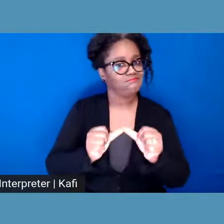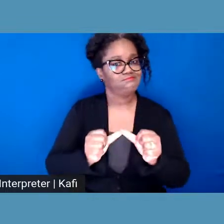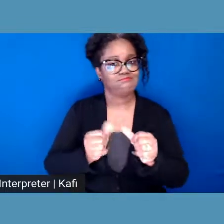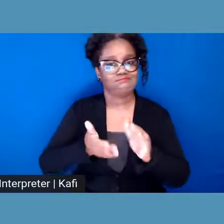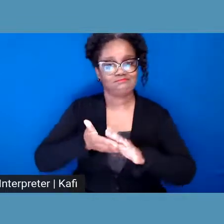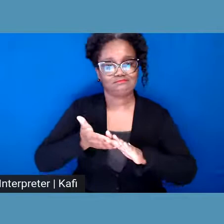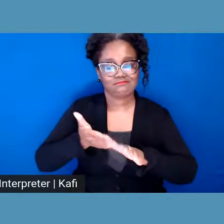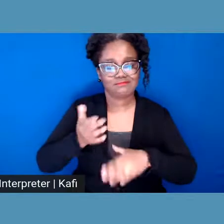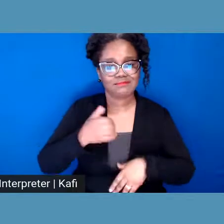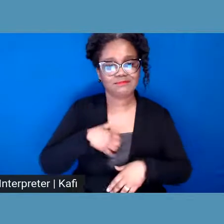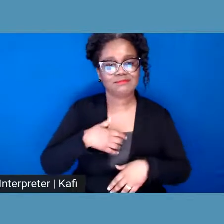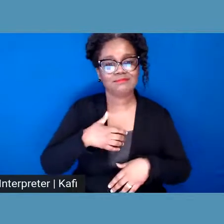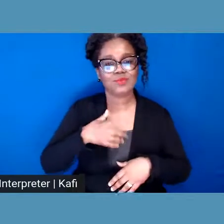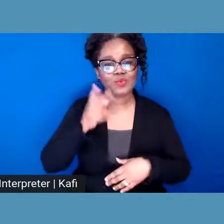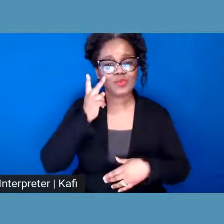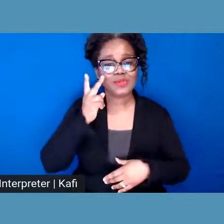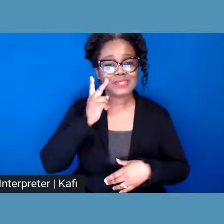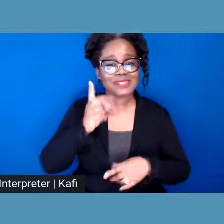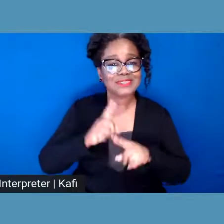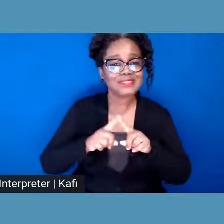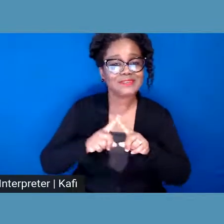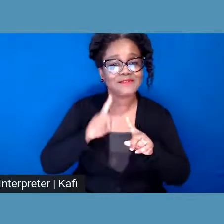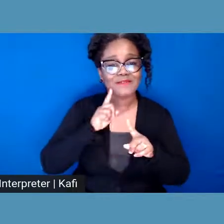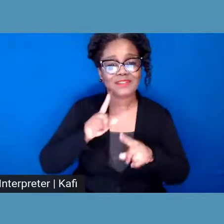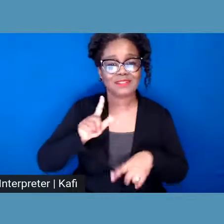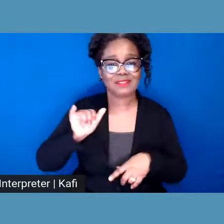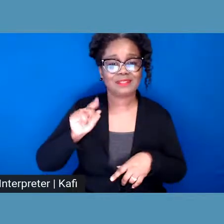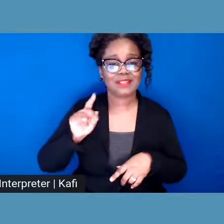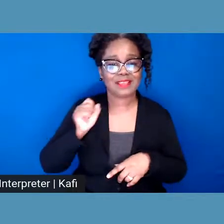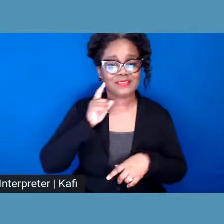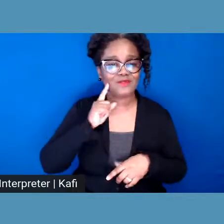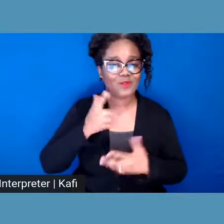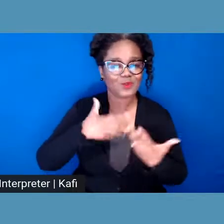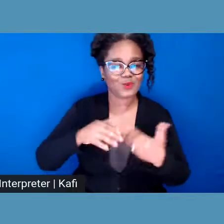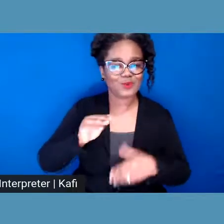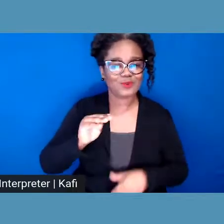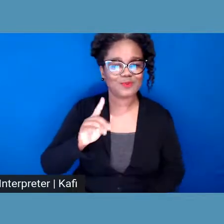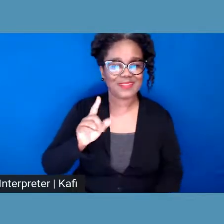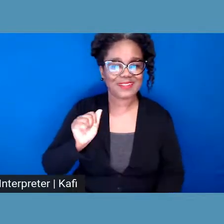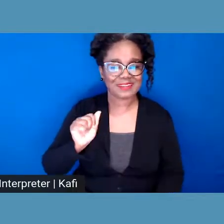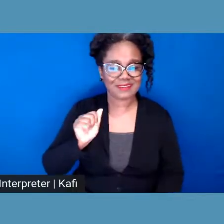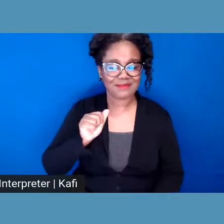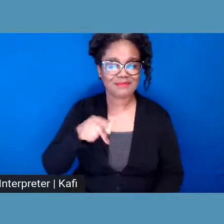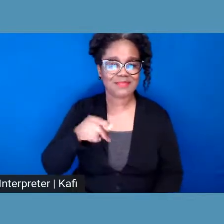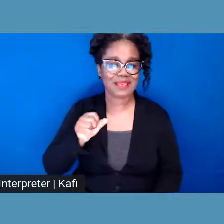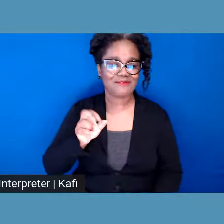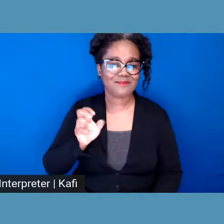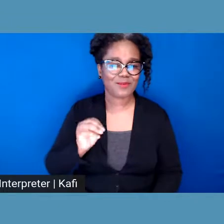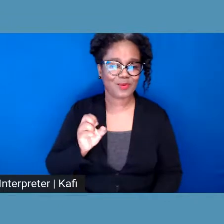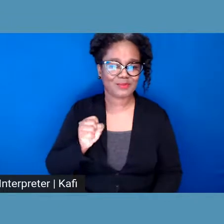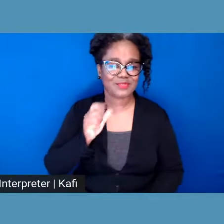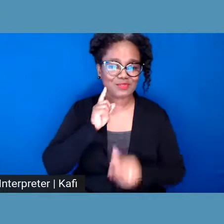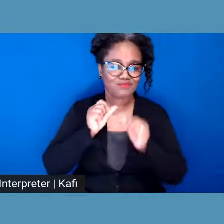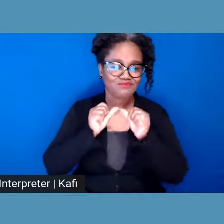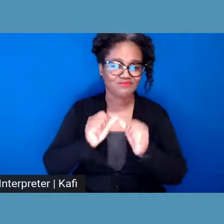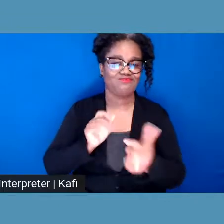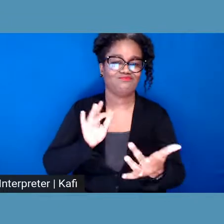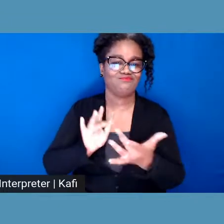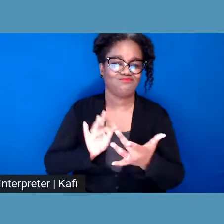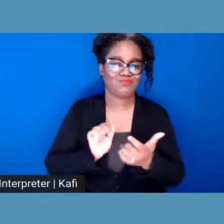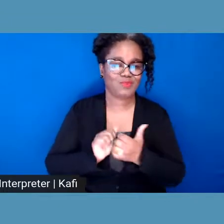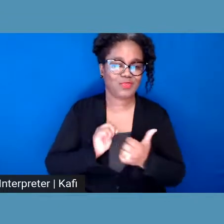to our social media channels will be posted in the chat area. And now it is my pleasure to introduce today's